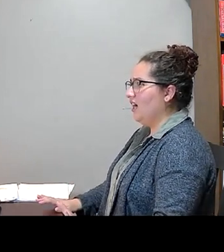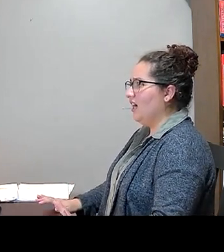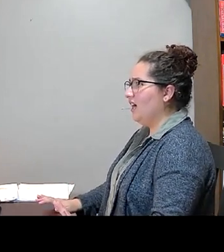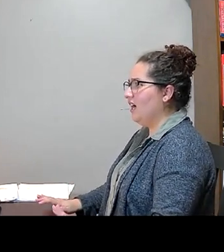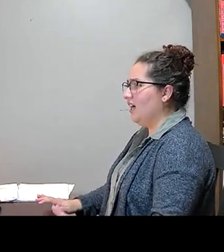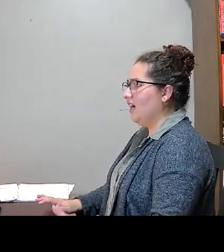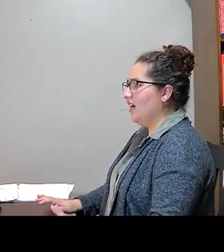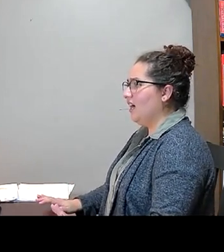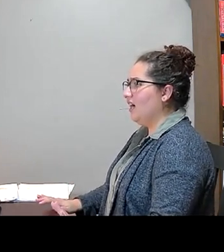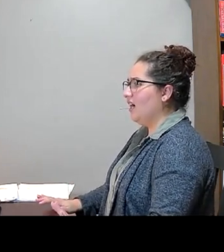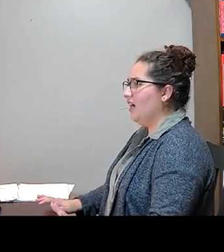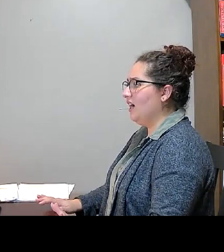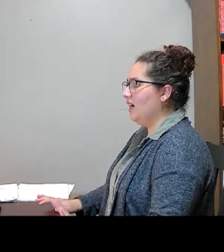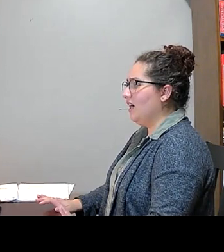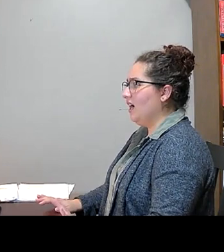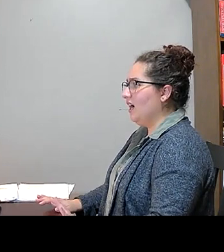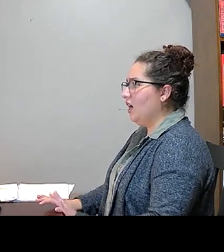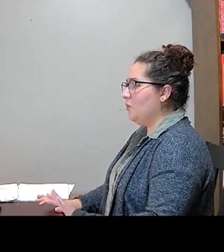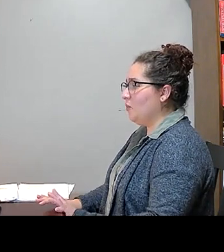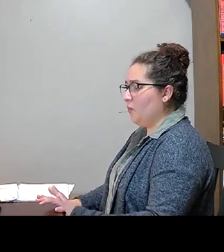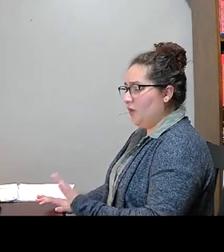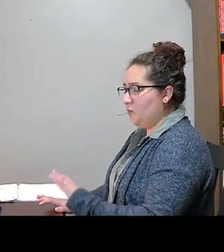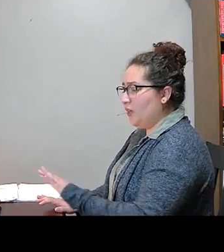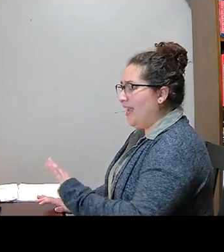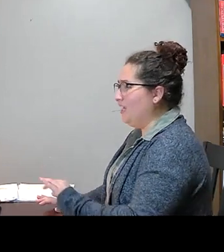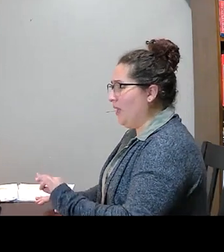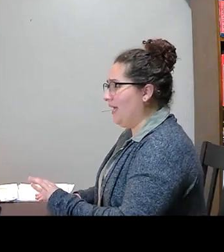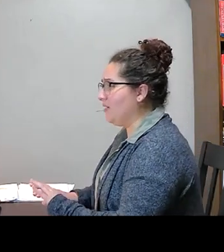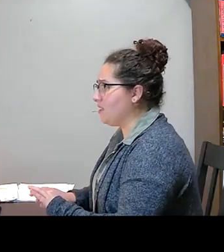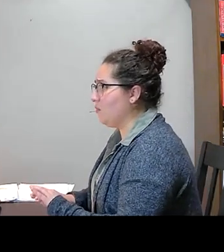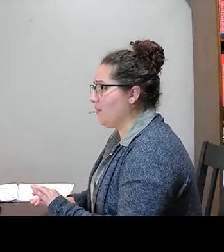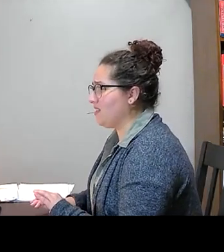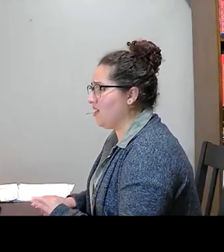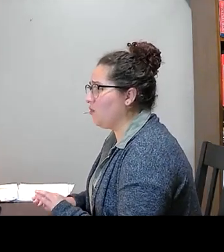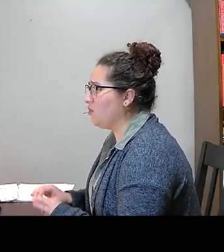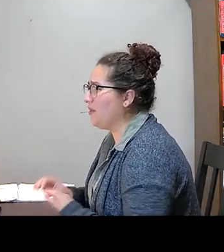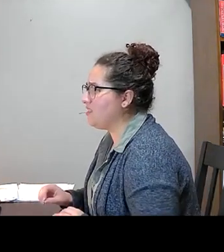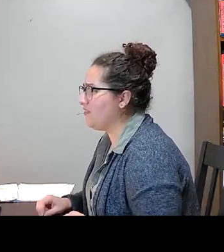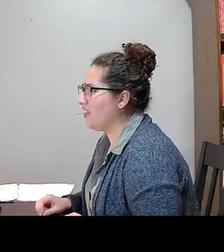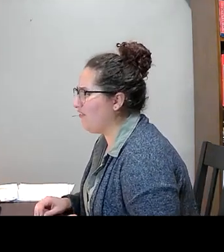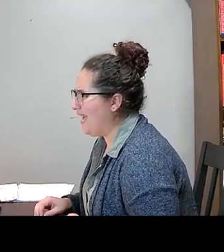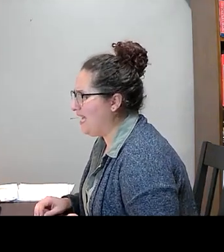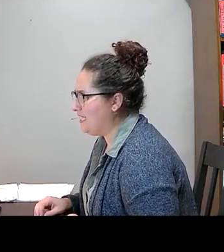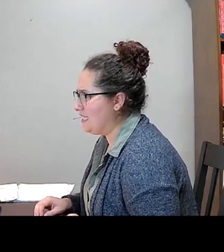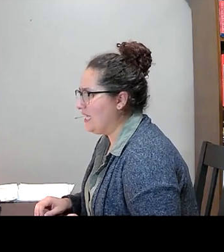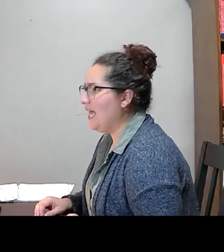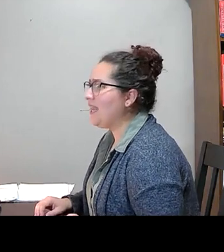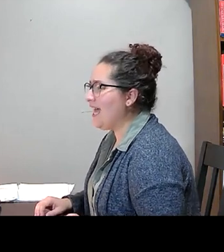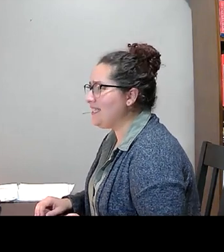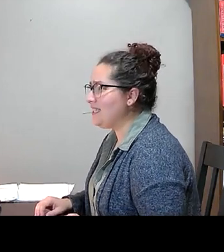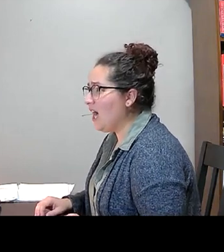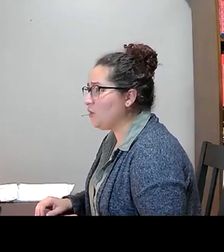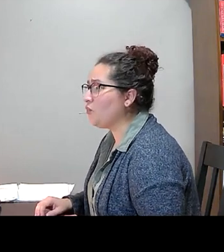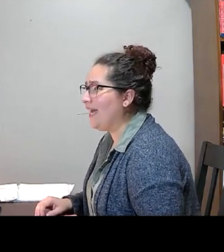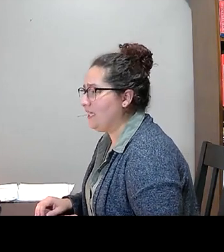Moss. Something about her face just doesn't do it for me. Brienne, you can't kill someone because they annoy you or because of their face.